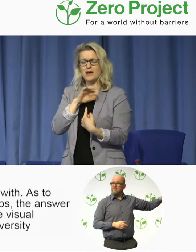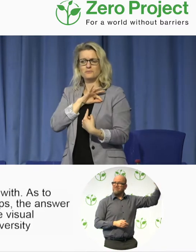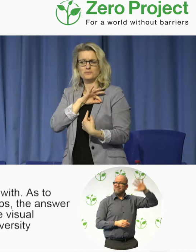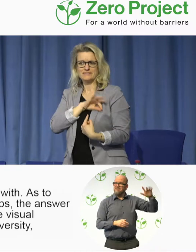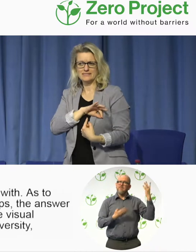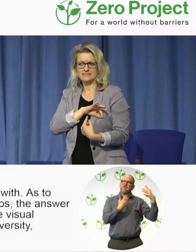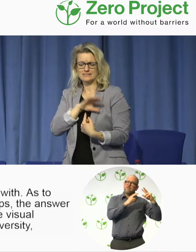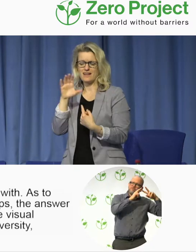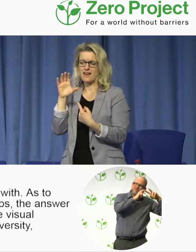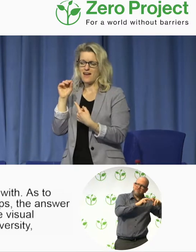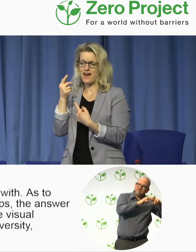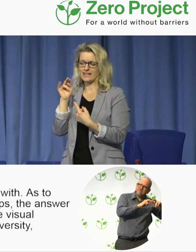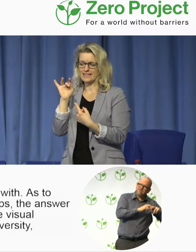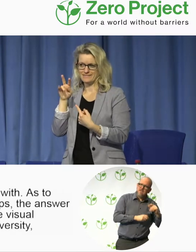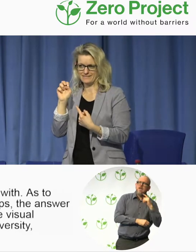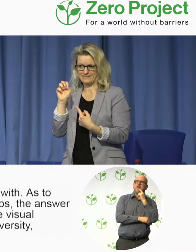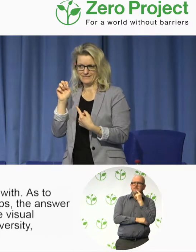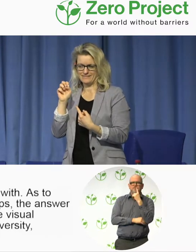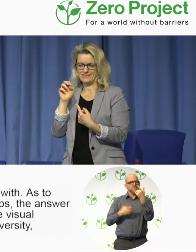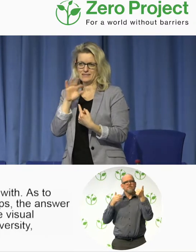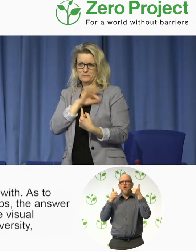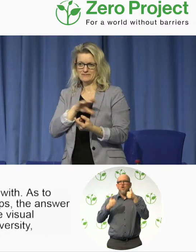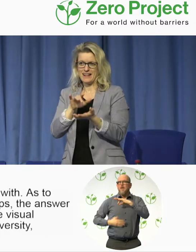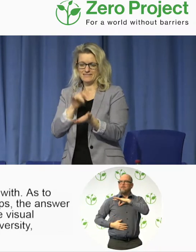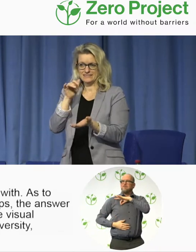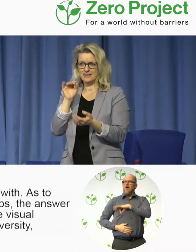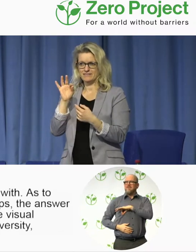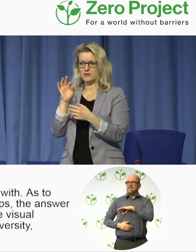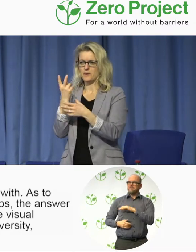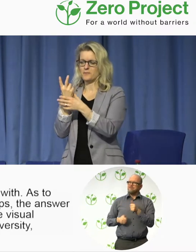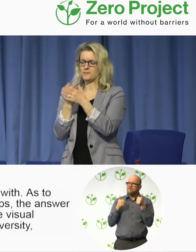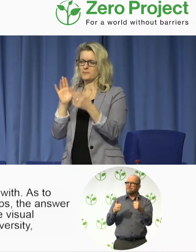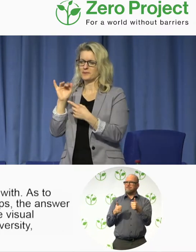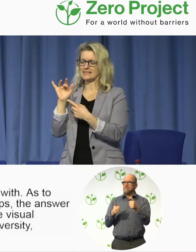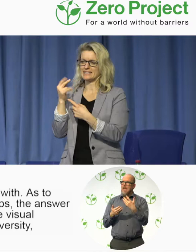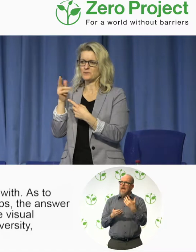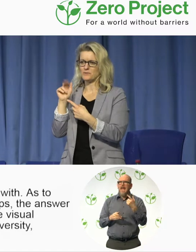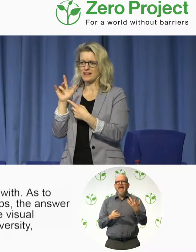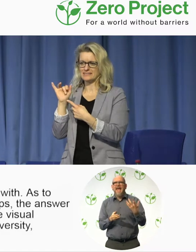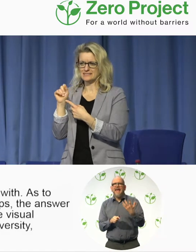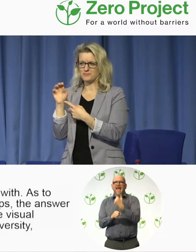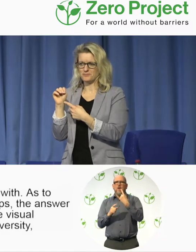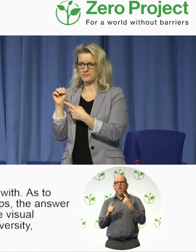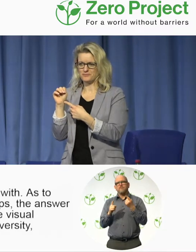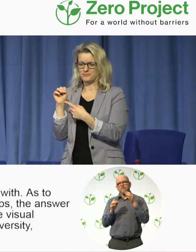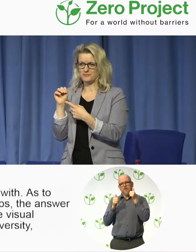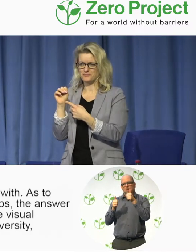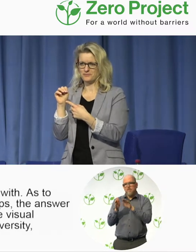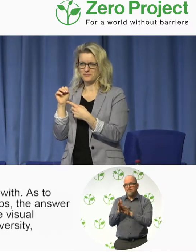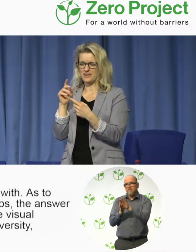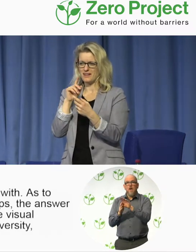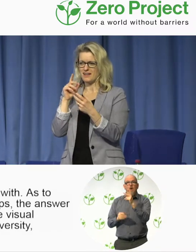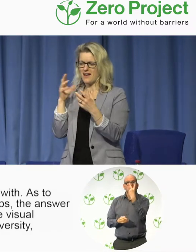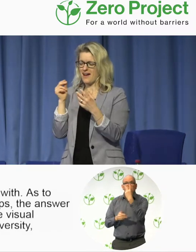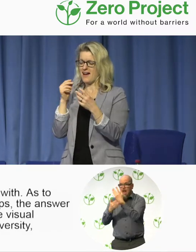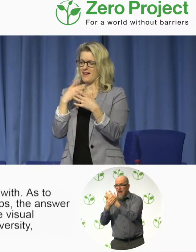at Gallaudet University, we've actually found that the cognitive benefit and cognitive advantages of